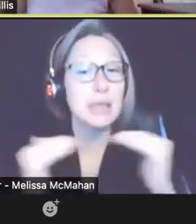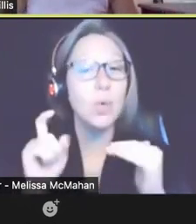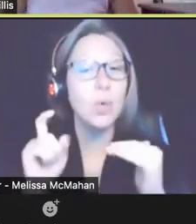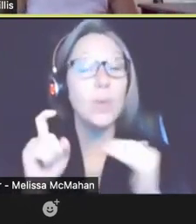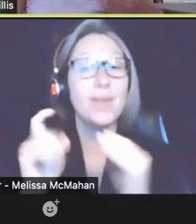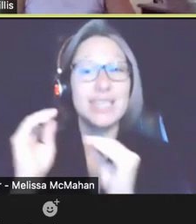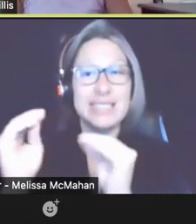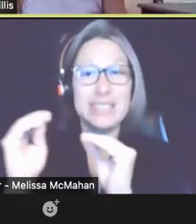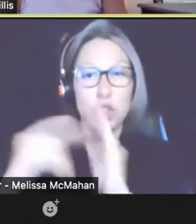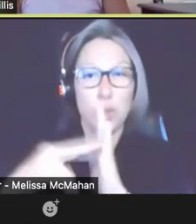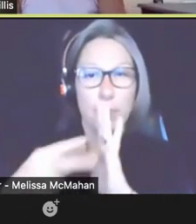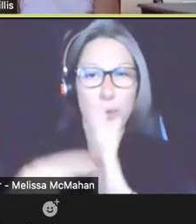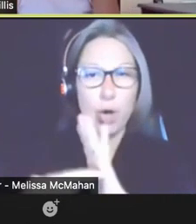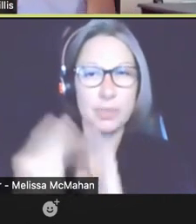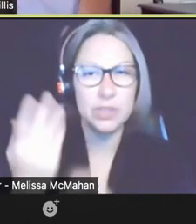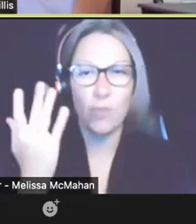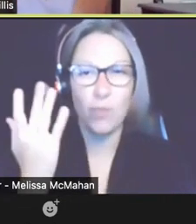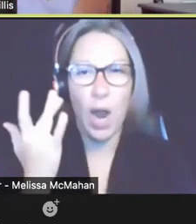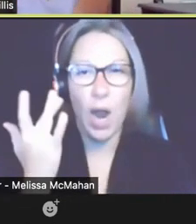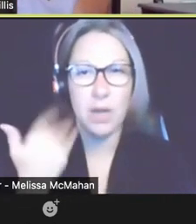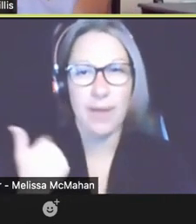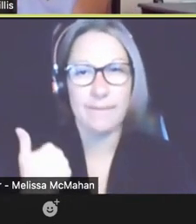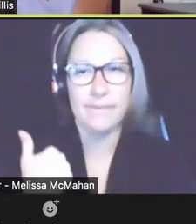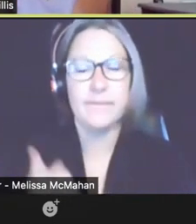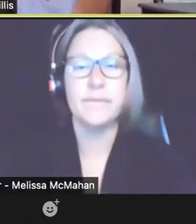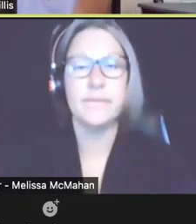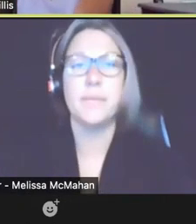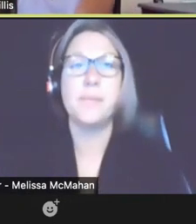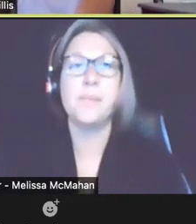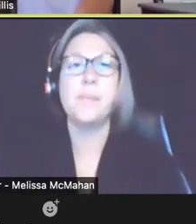student the purpose of why it exists.